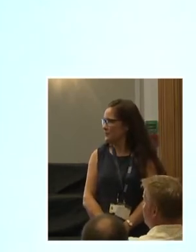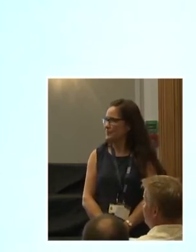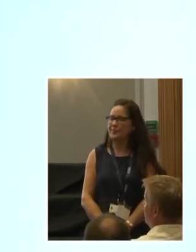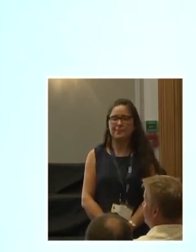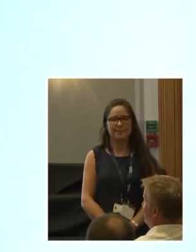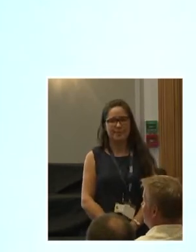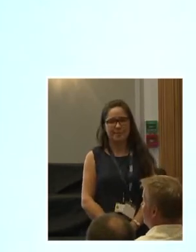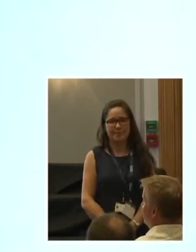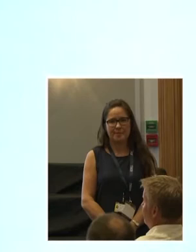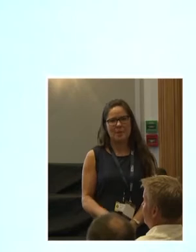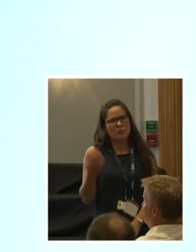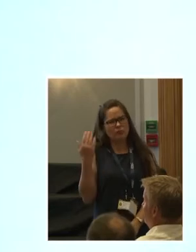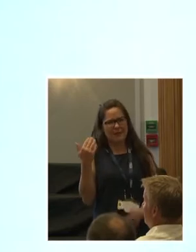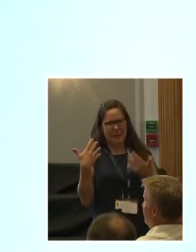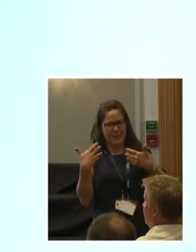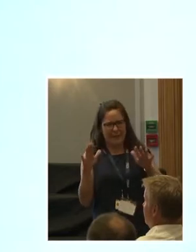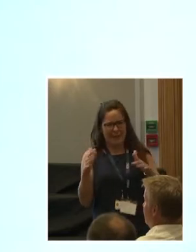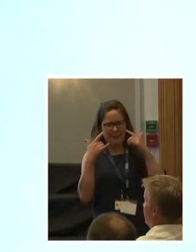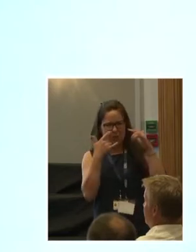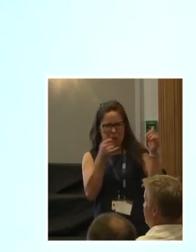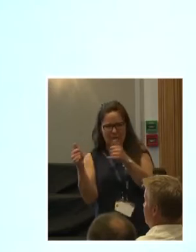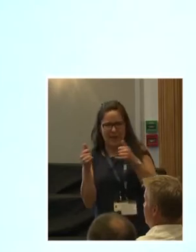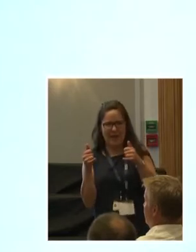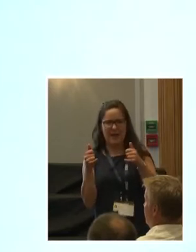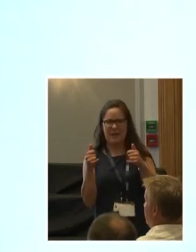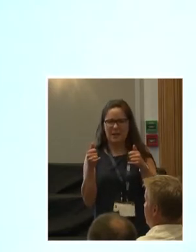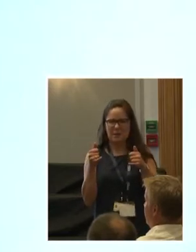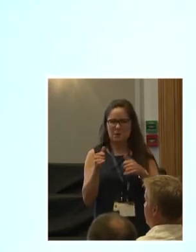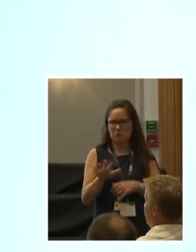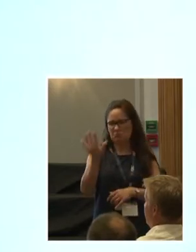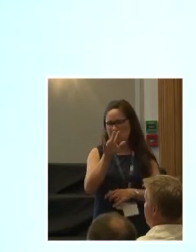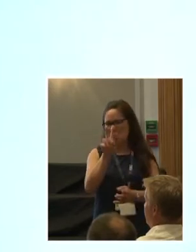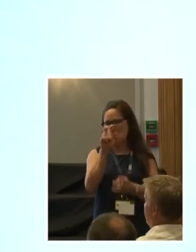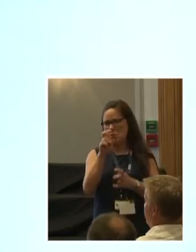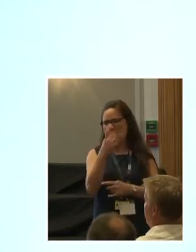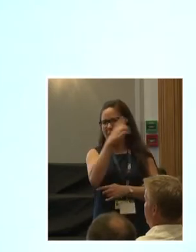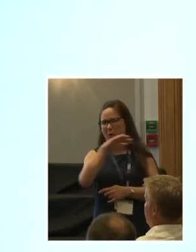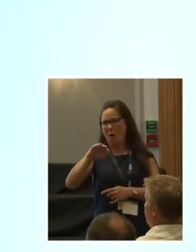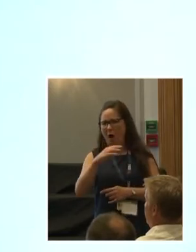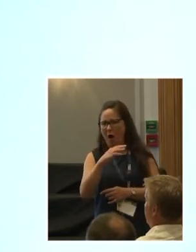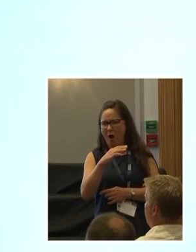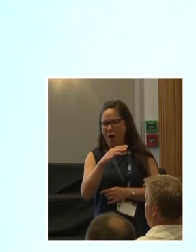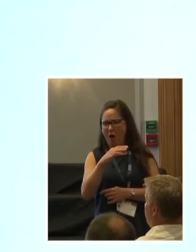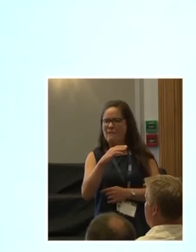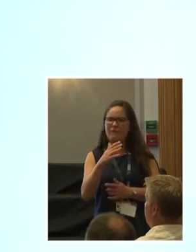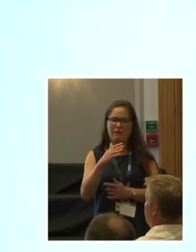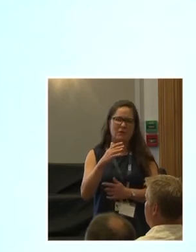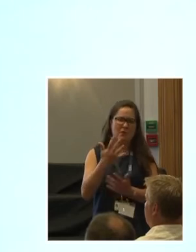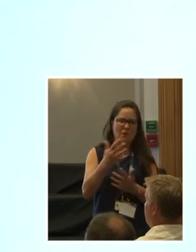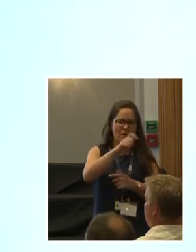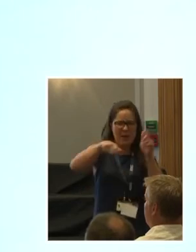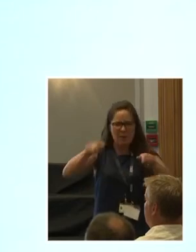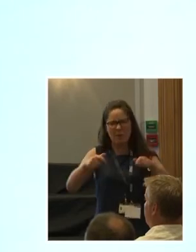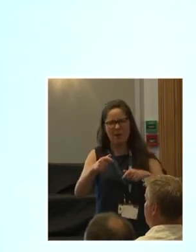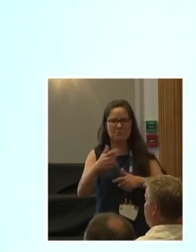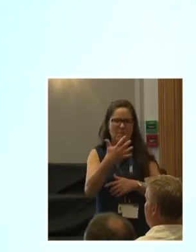According to our recent survey, just over half of people responded, so 54% would like to